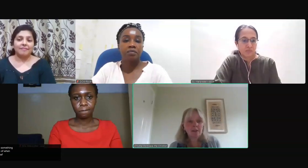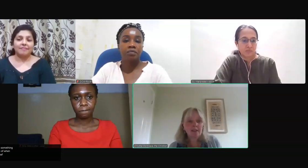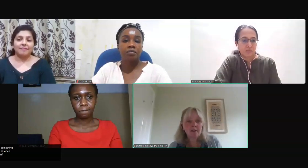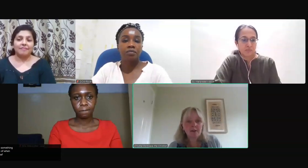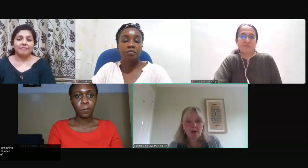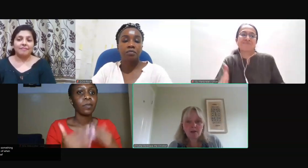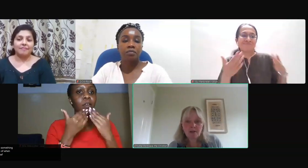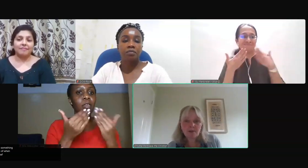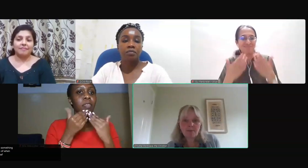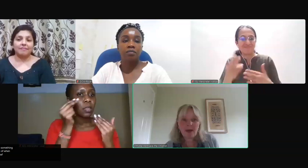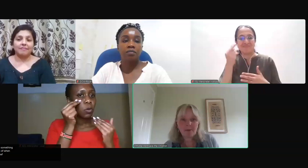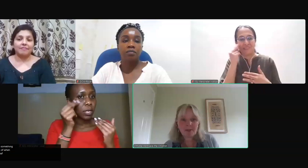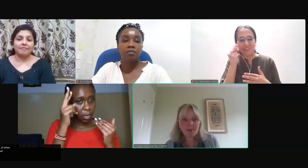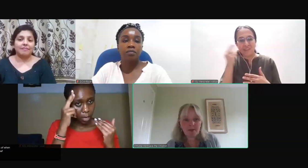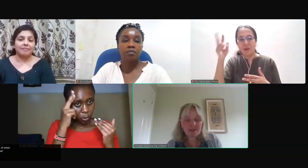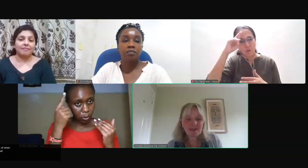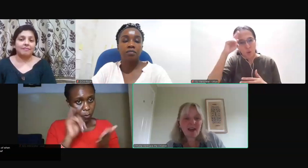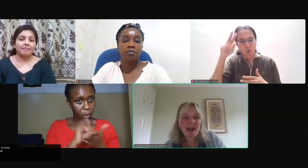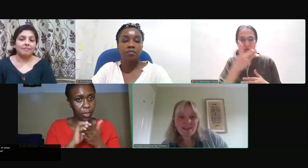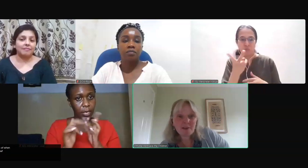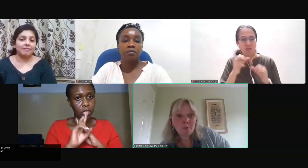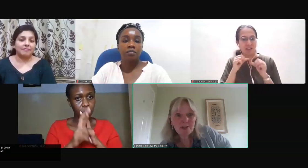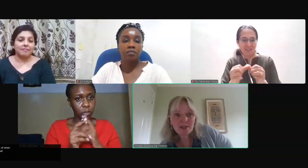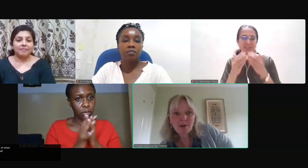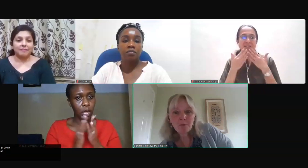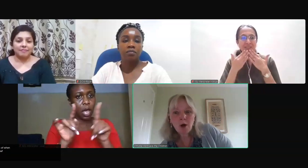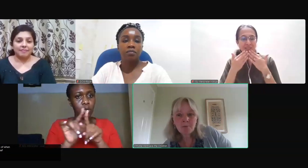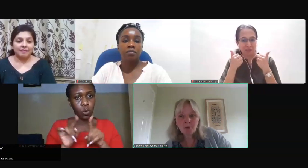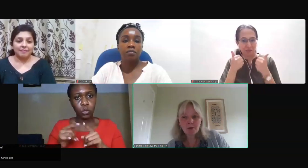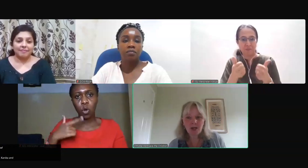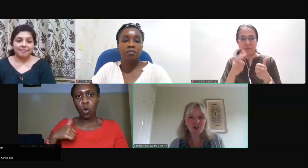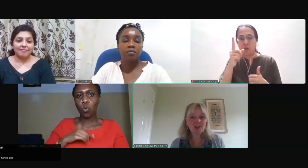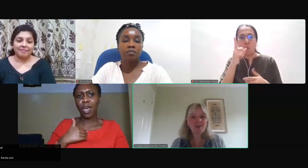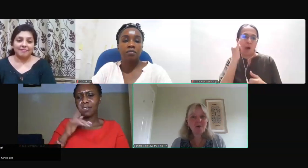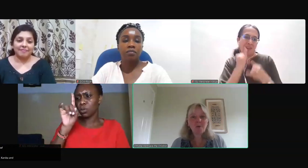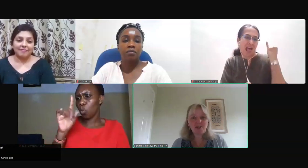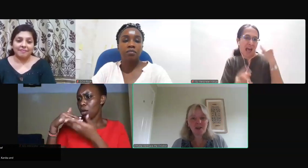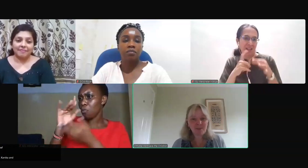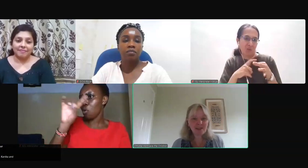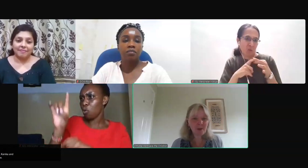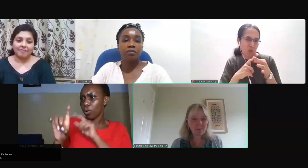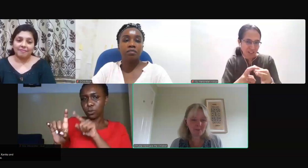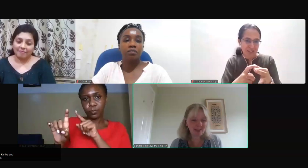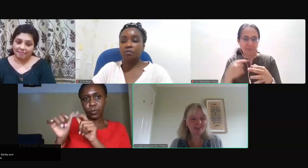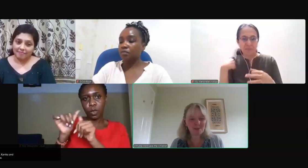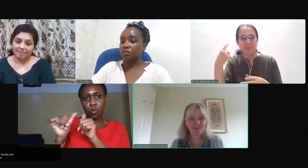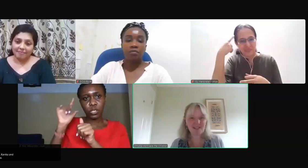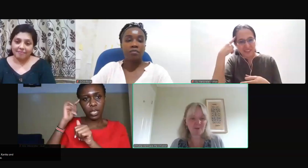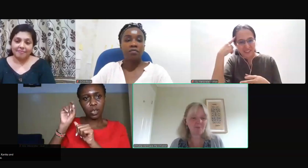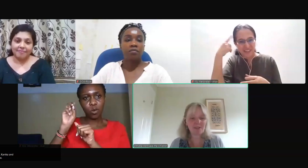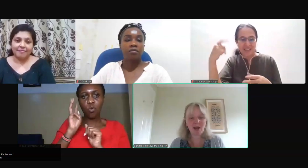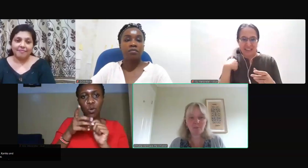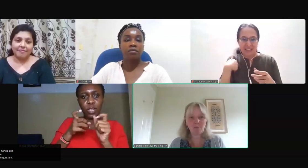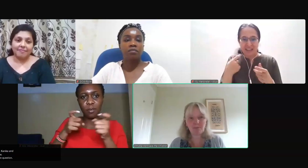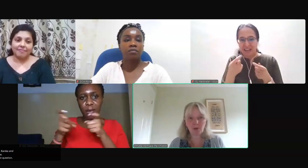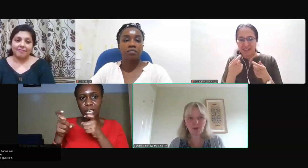Thank you, Kanika and Rose, for that response. As in, we just have one more question, which I think we will manage to fit in